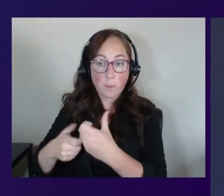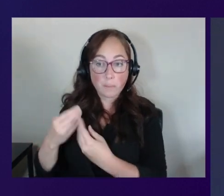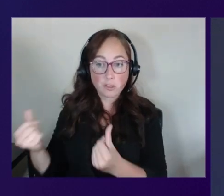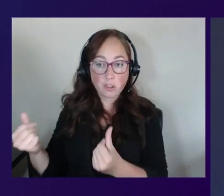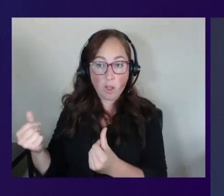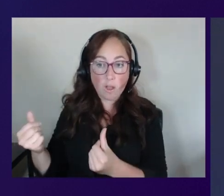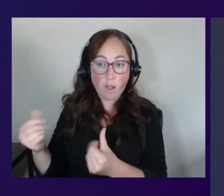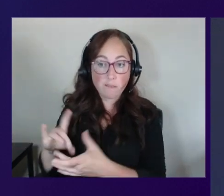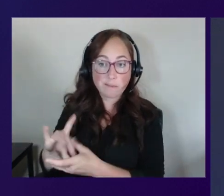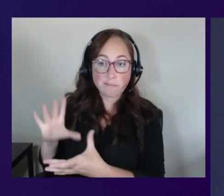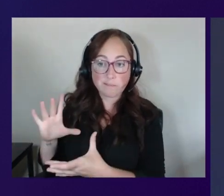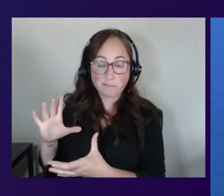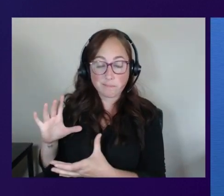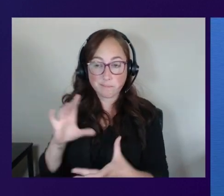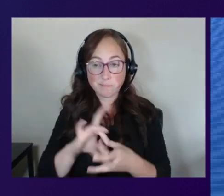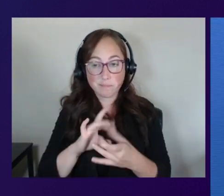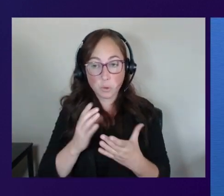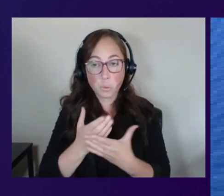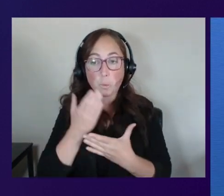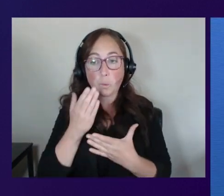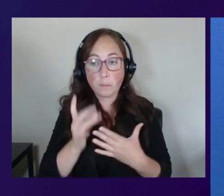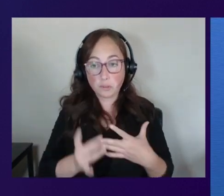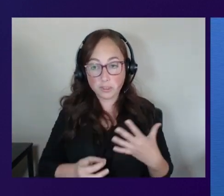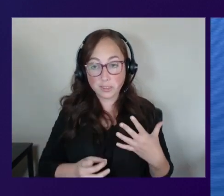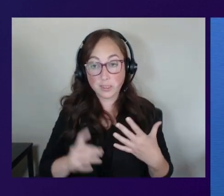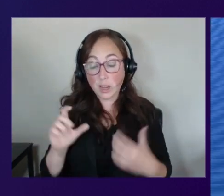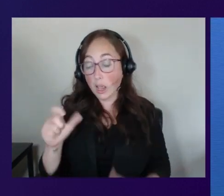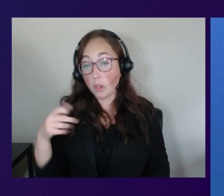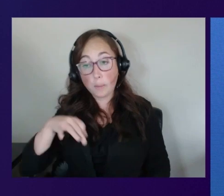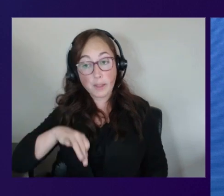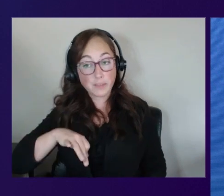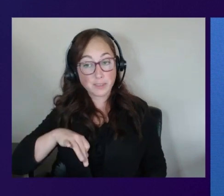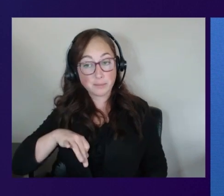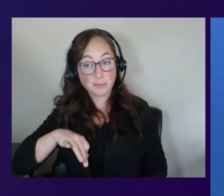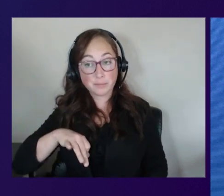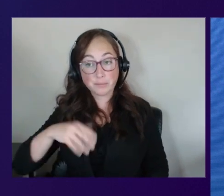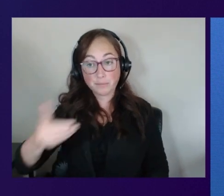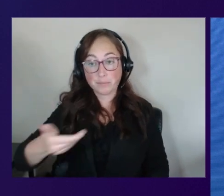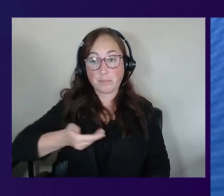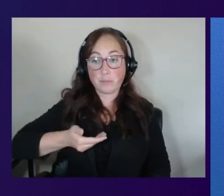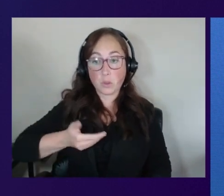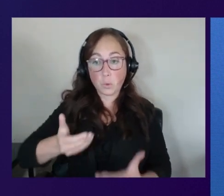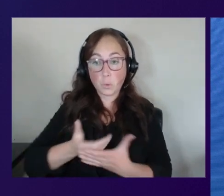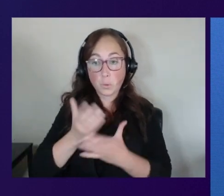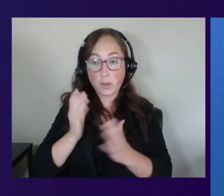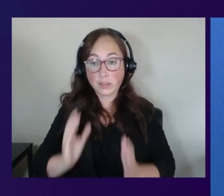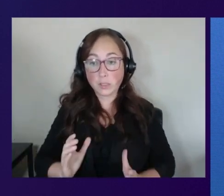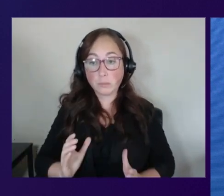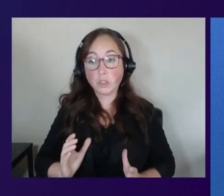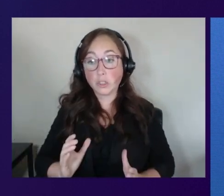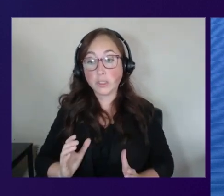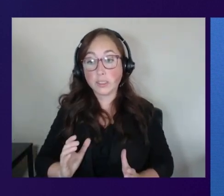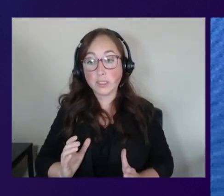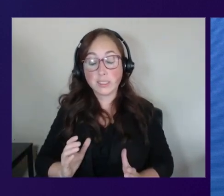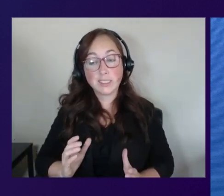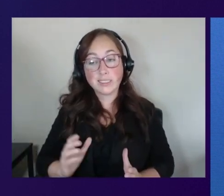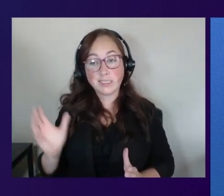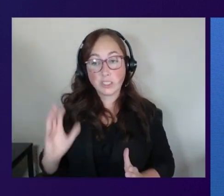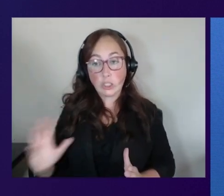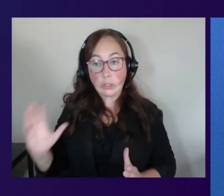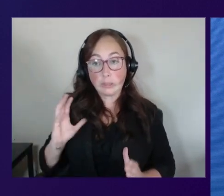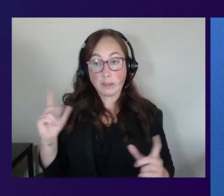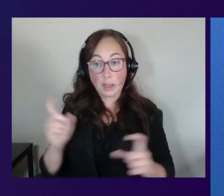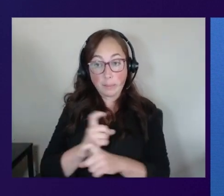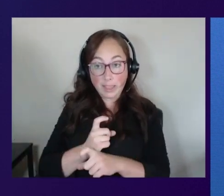other, another great benefit that they had that I didn't mention was the fact that just onboarding new customers went from this whole ordeal, right?